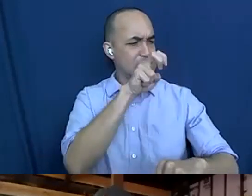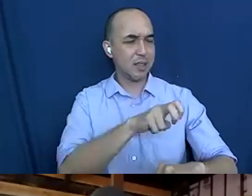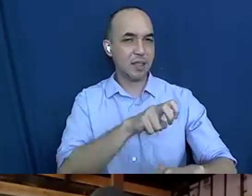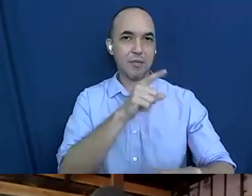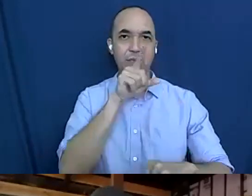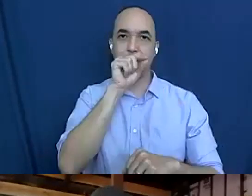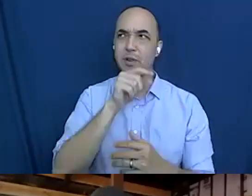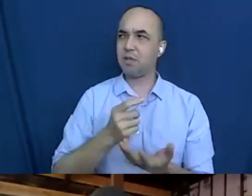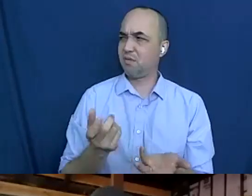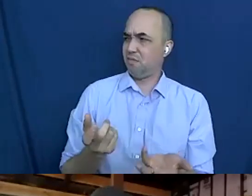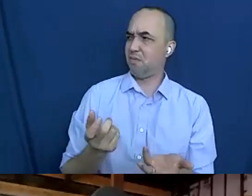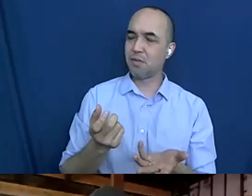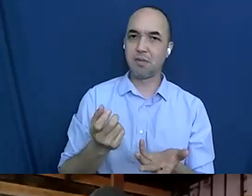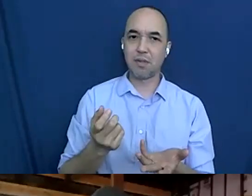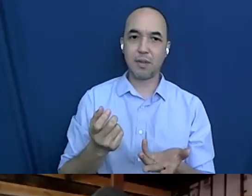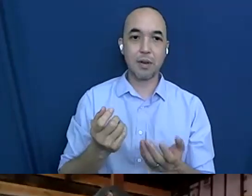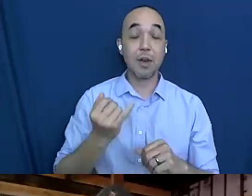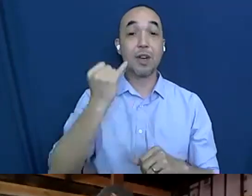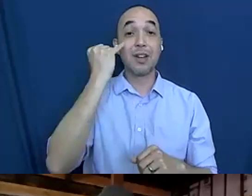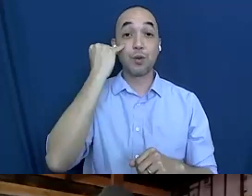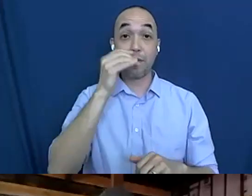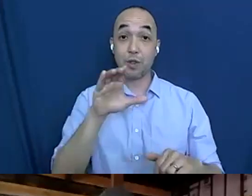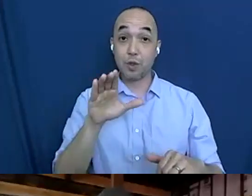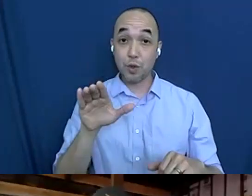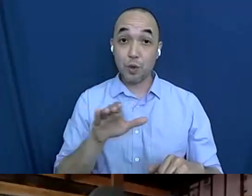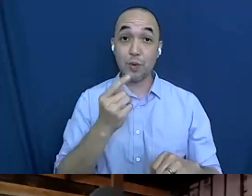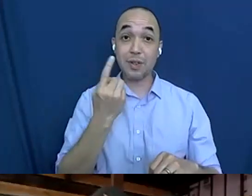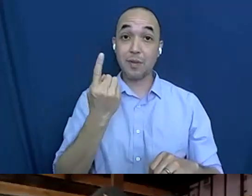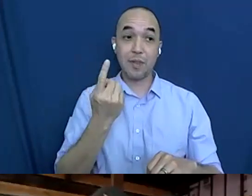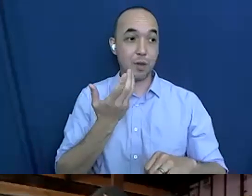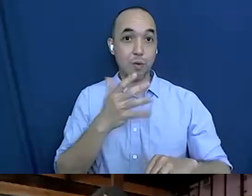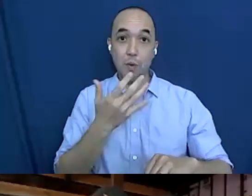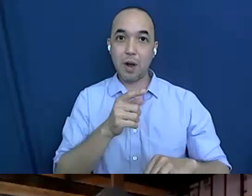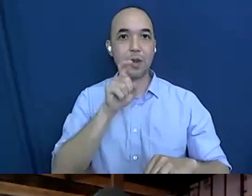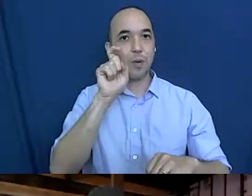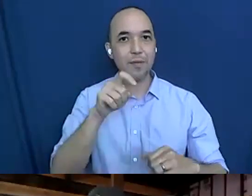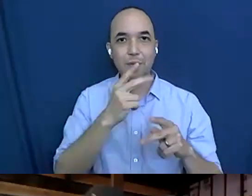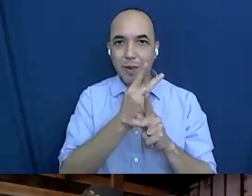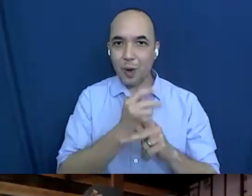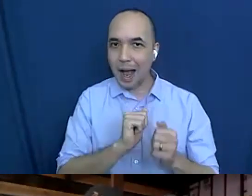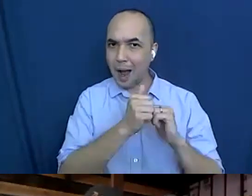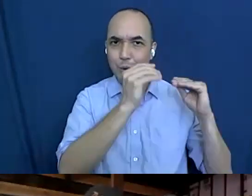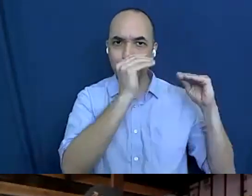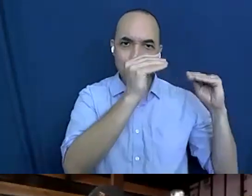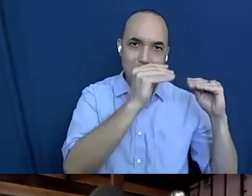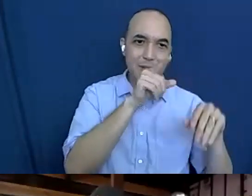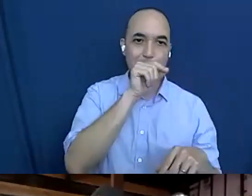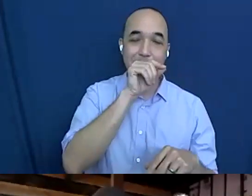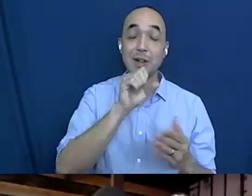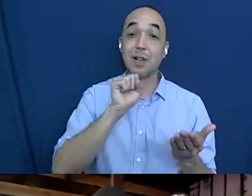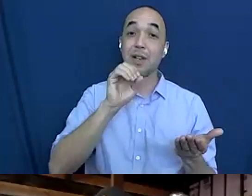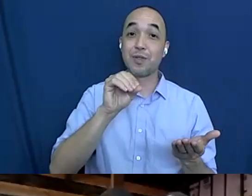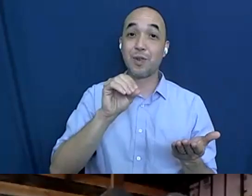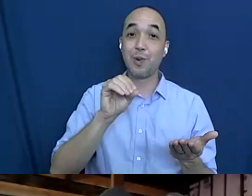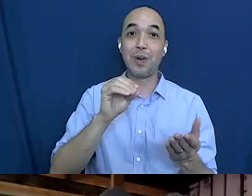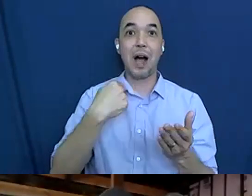that you didn't want it to do, you have to now find a way to correct it. And so it taught me a lot even dealing with my